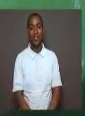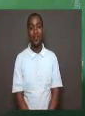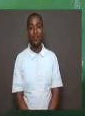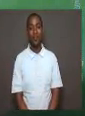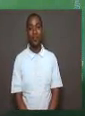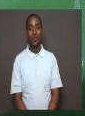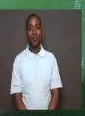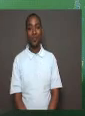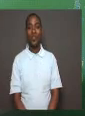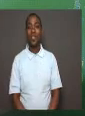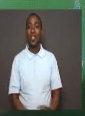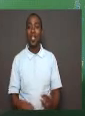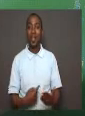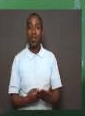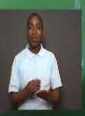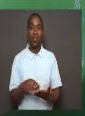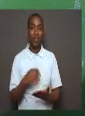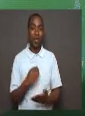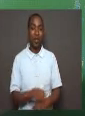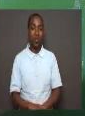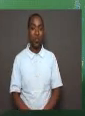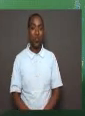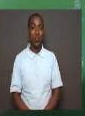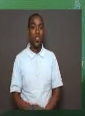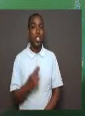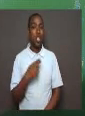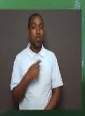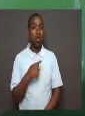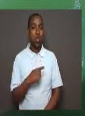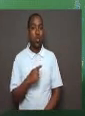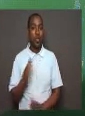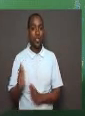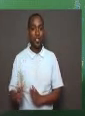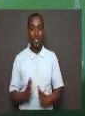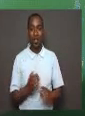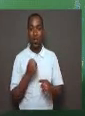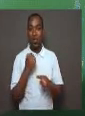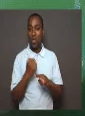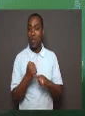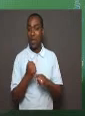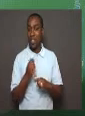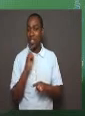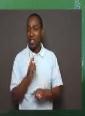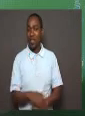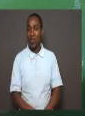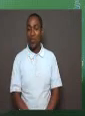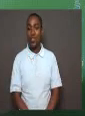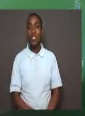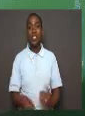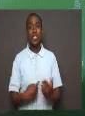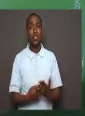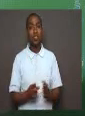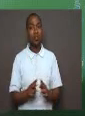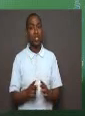As we learned earlier, hemoglobin is made from iron, so it is important